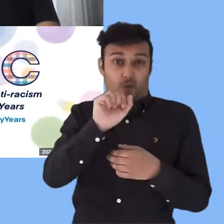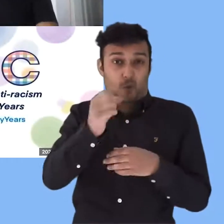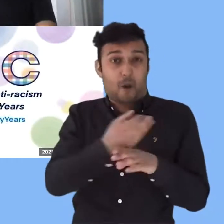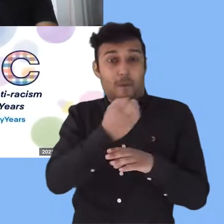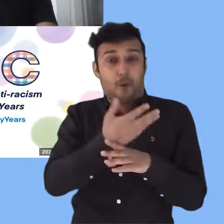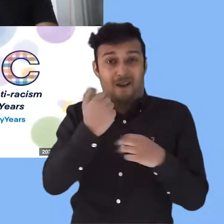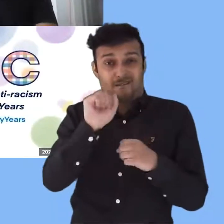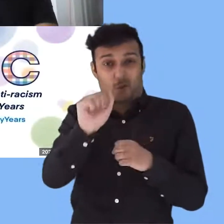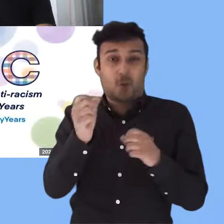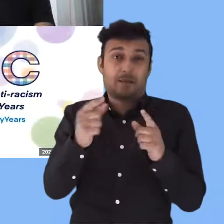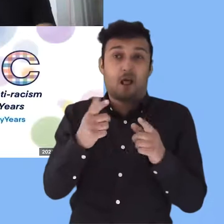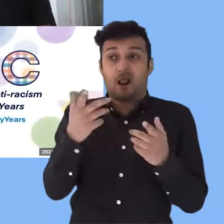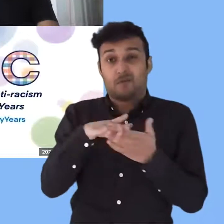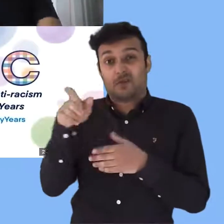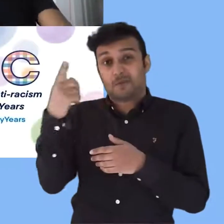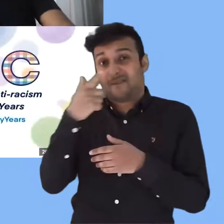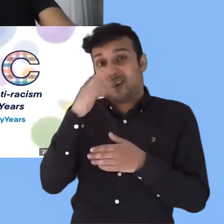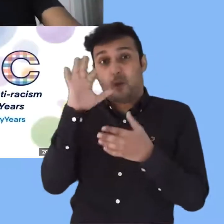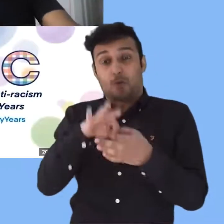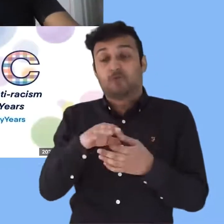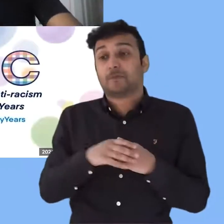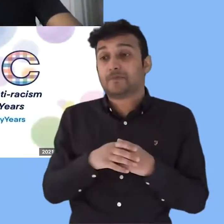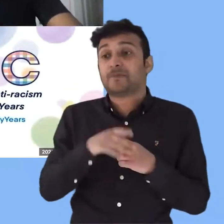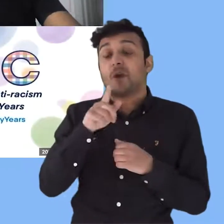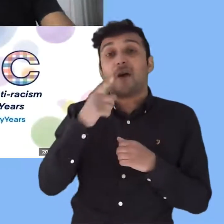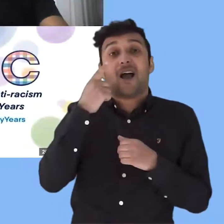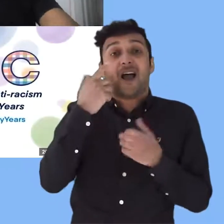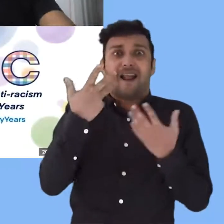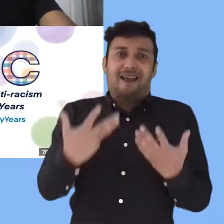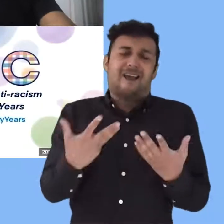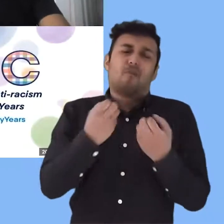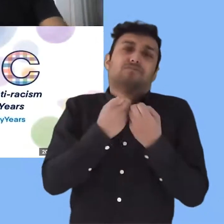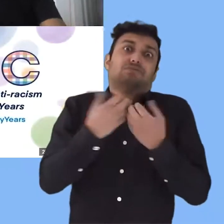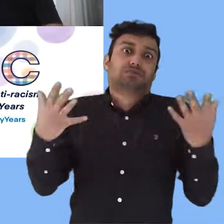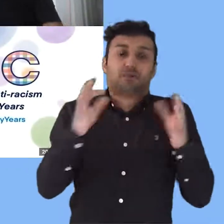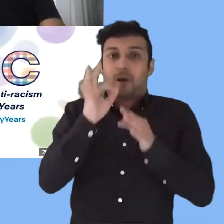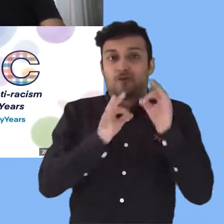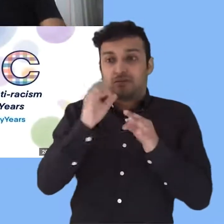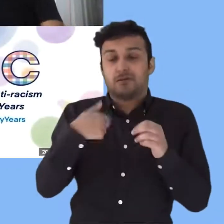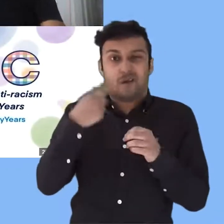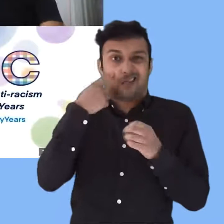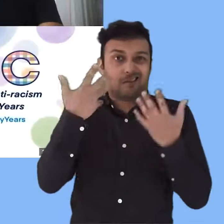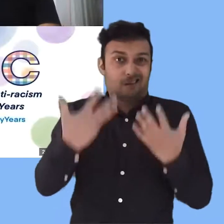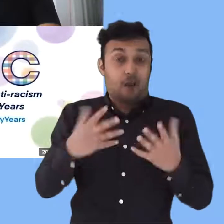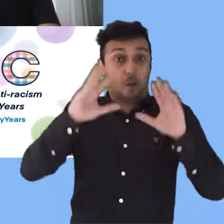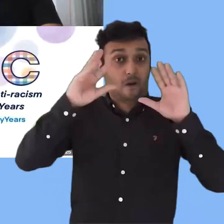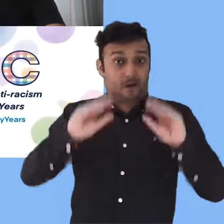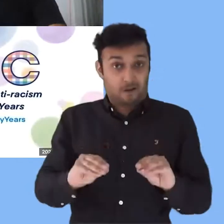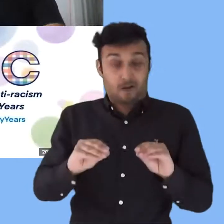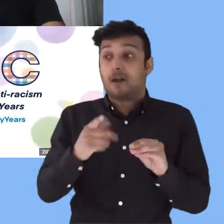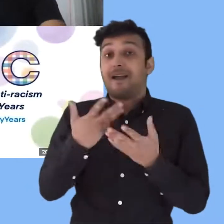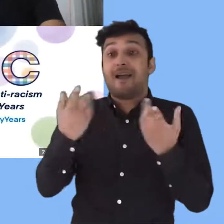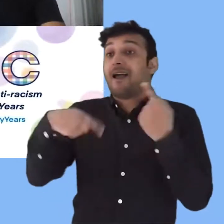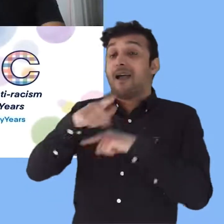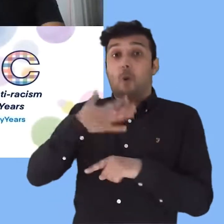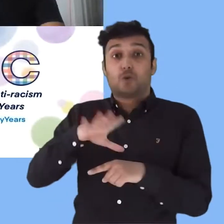agree, we're going to leave it there. And as I said, anybody that directly wants to speak to Faith can contact her. She'd left all of her contact details on the last